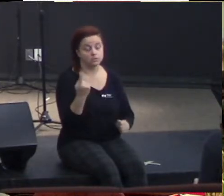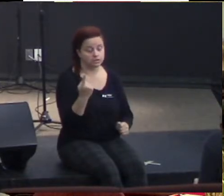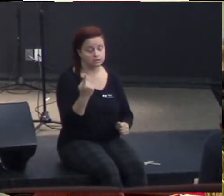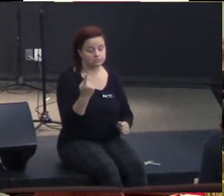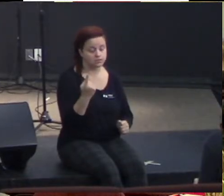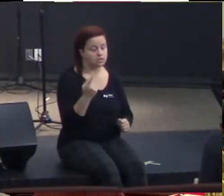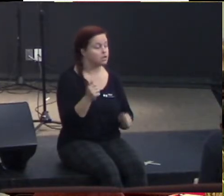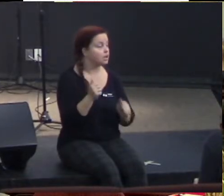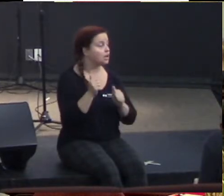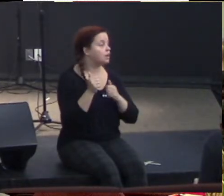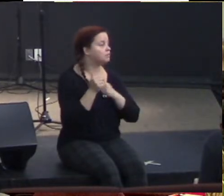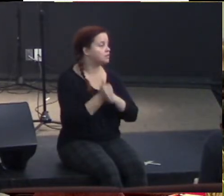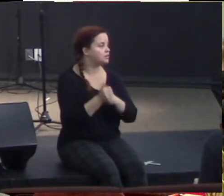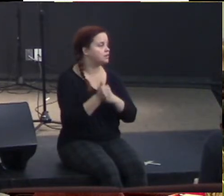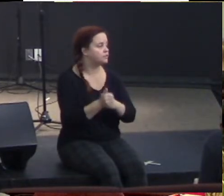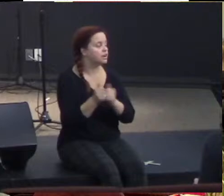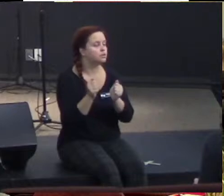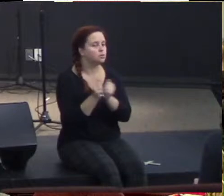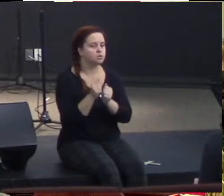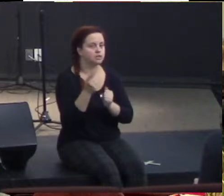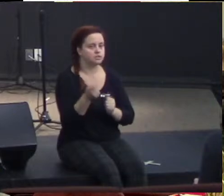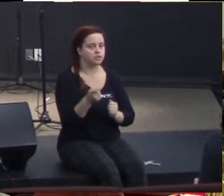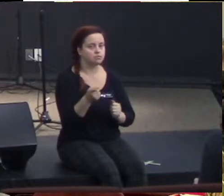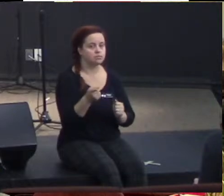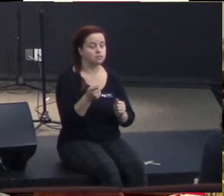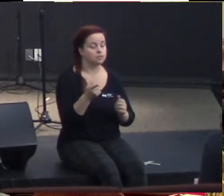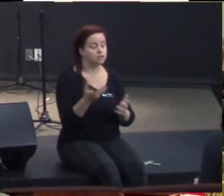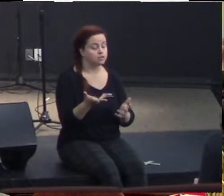God wants me to walk with them.